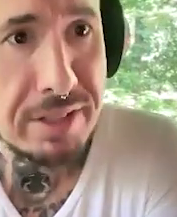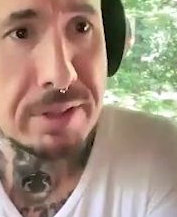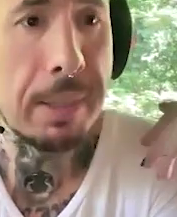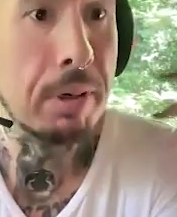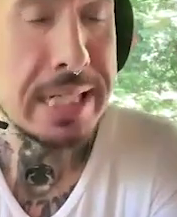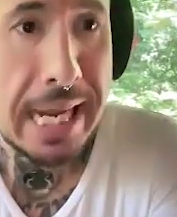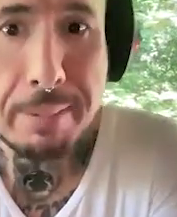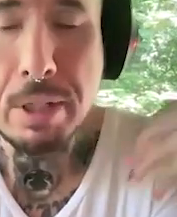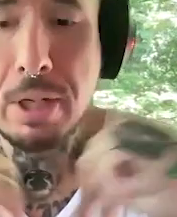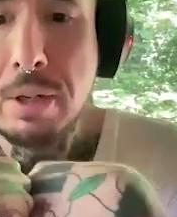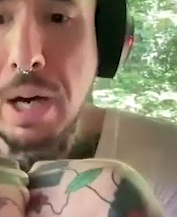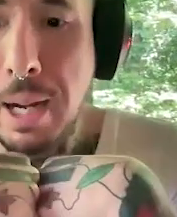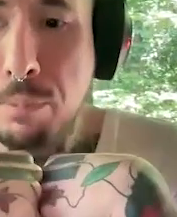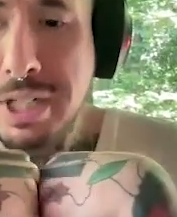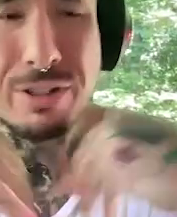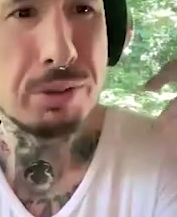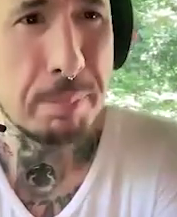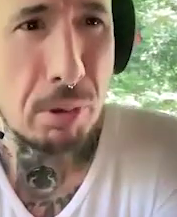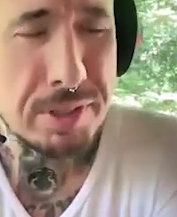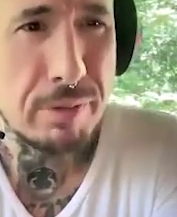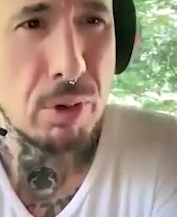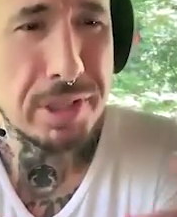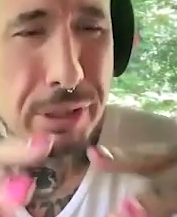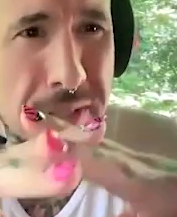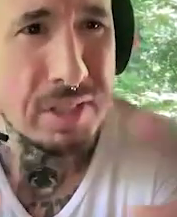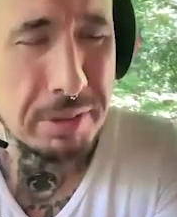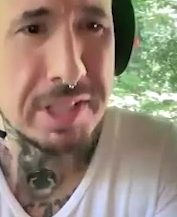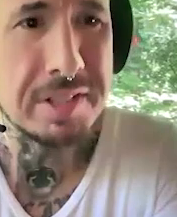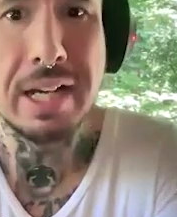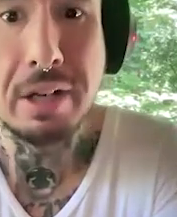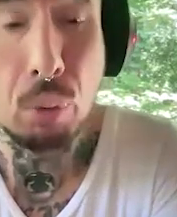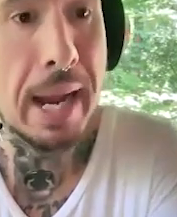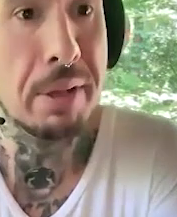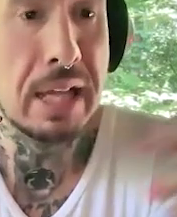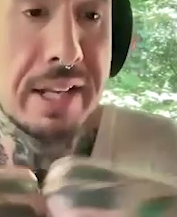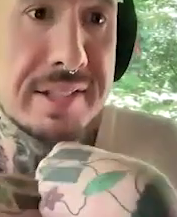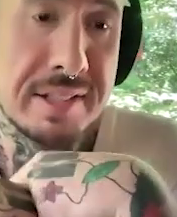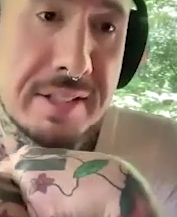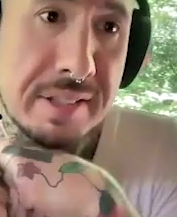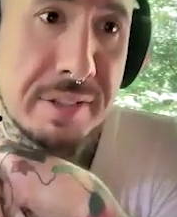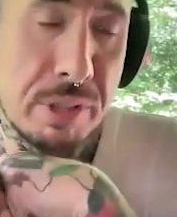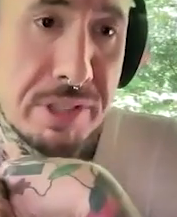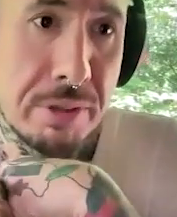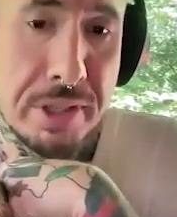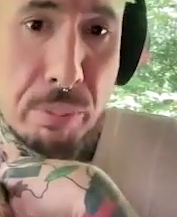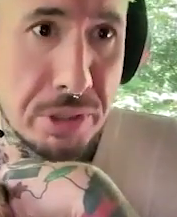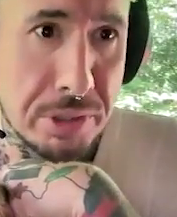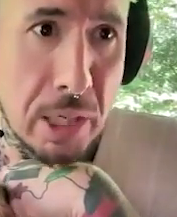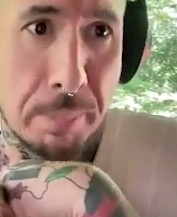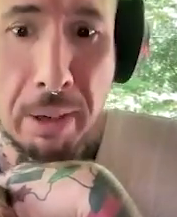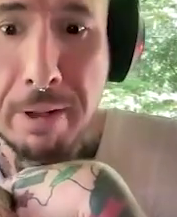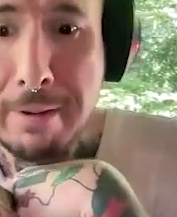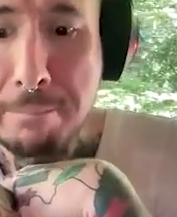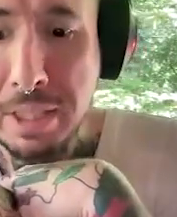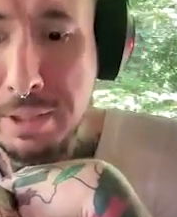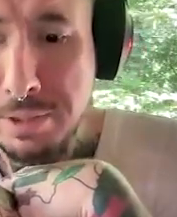a face, we can put a name, we can do some person-first and human-centered design around a lot of the statistics and research that we just